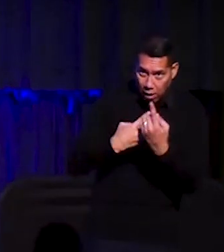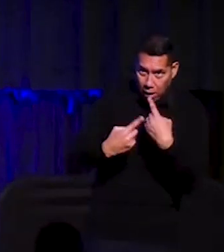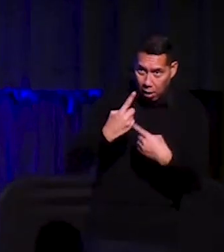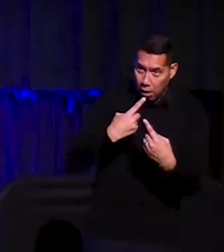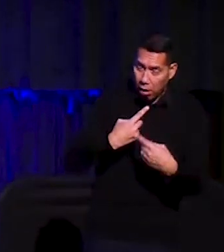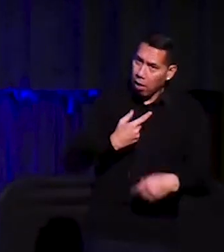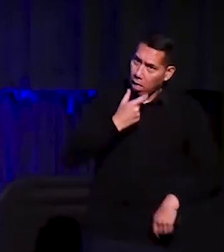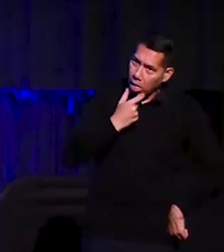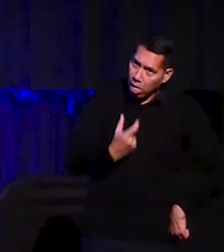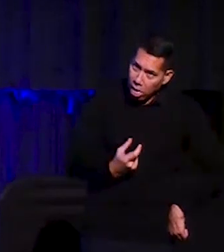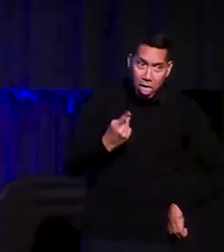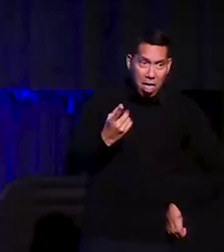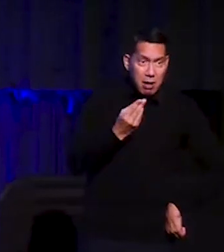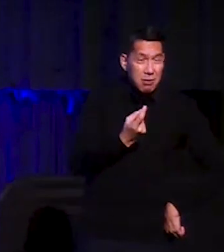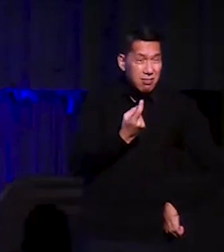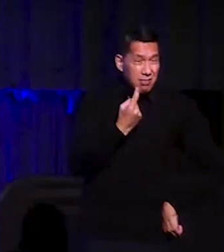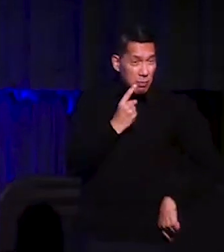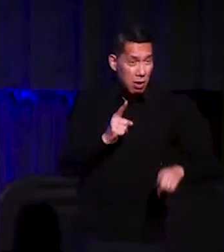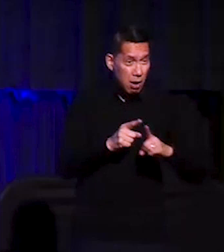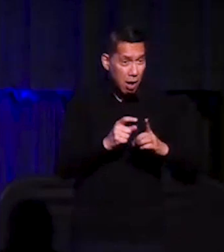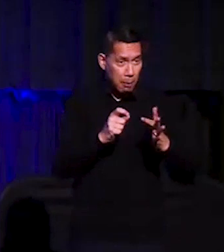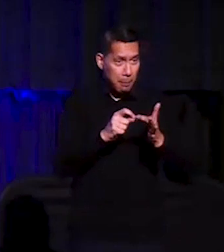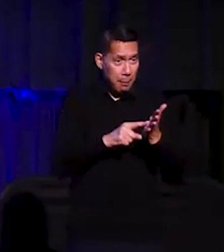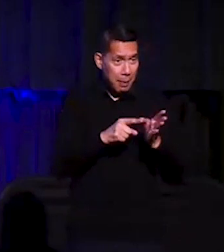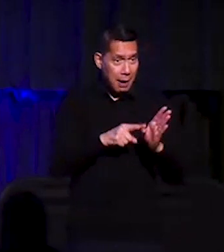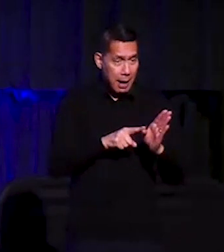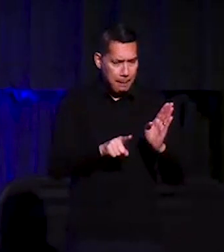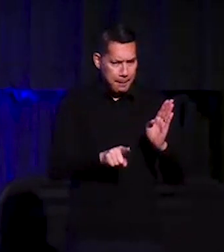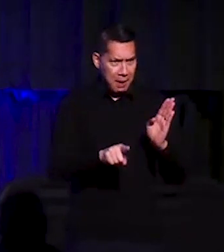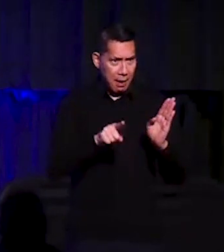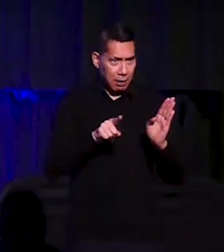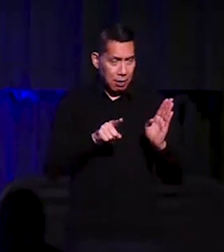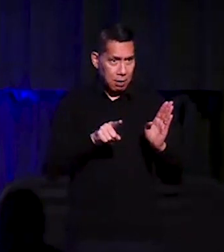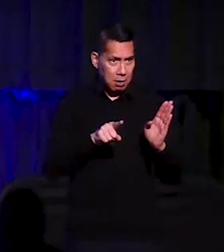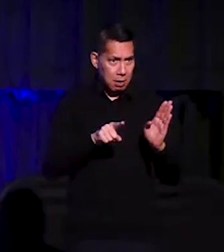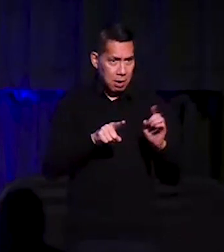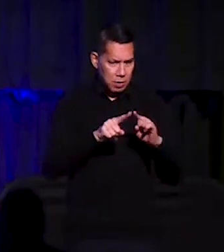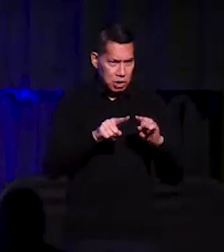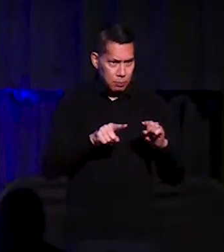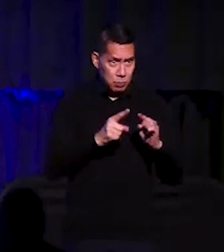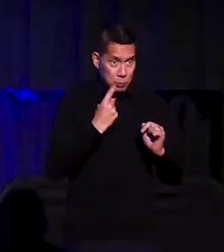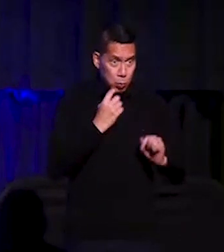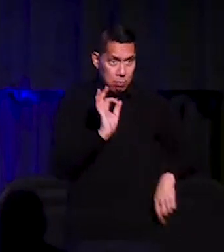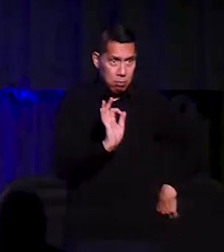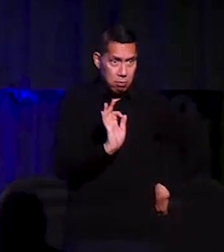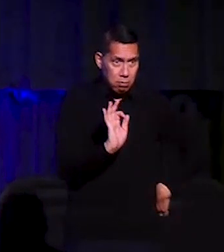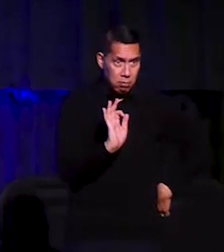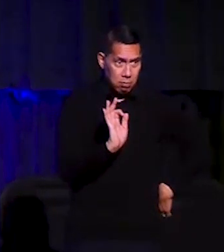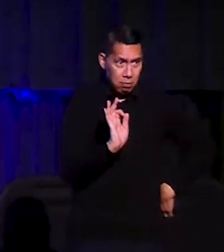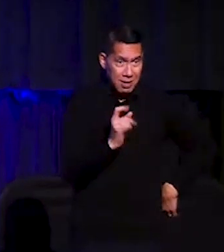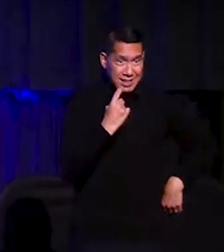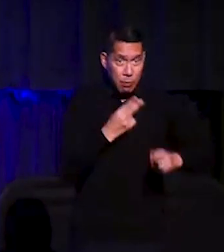like something as simple as play isn't as simple anymore. It isn't simple for